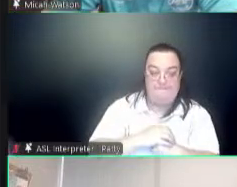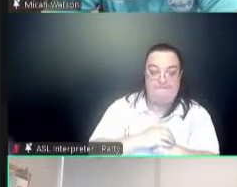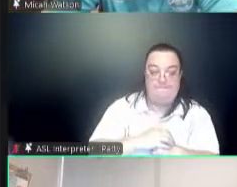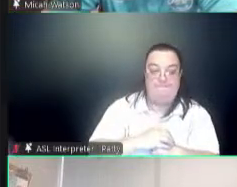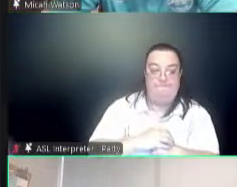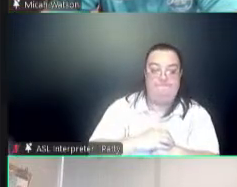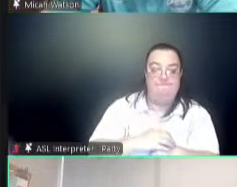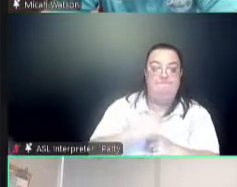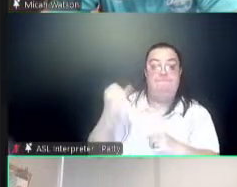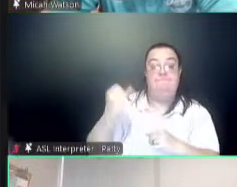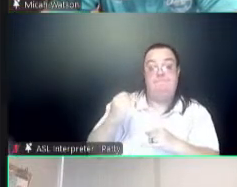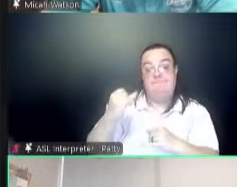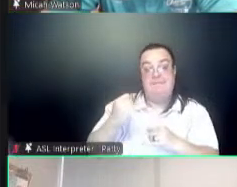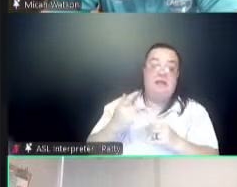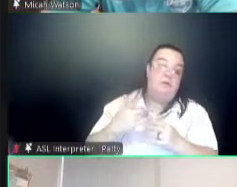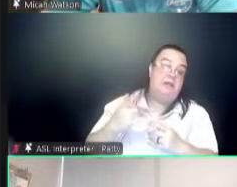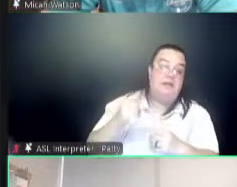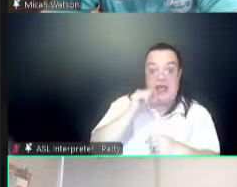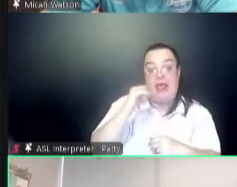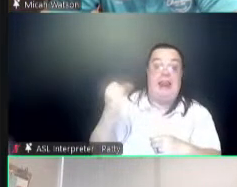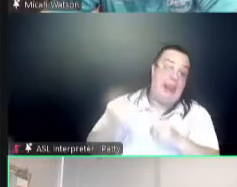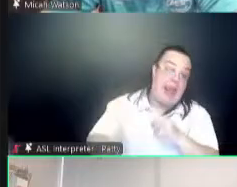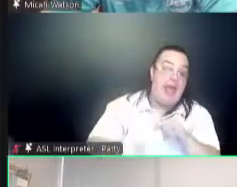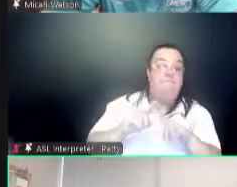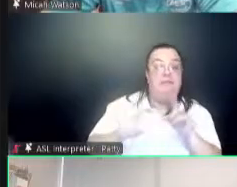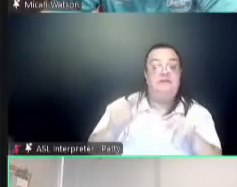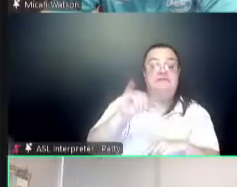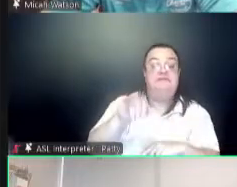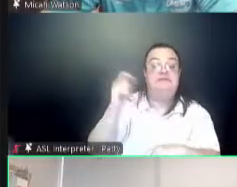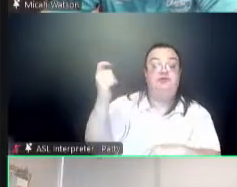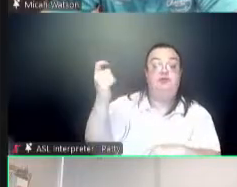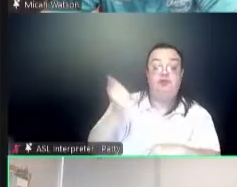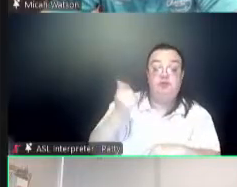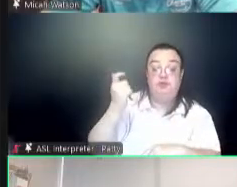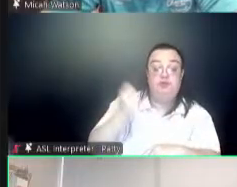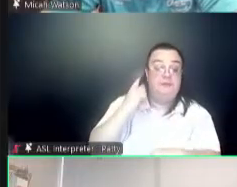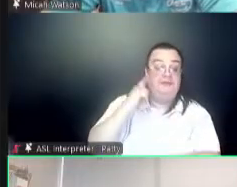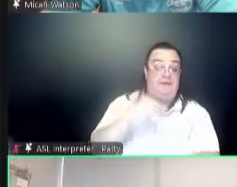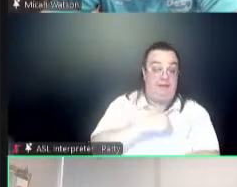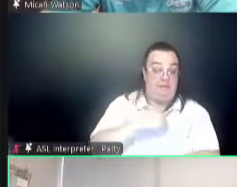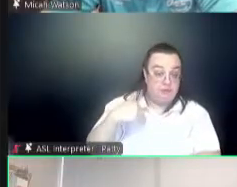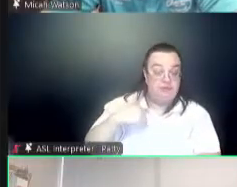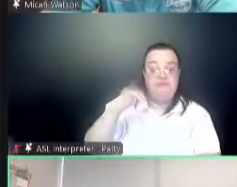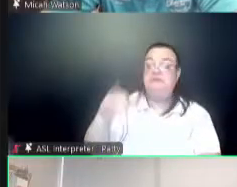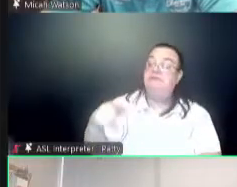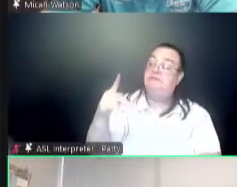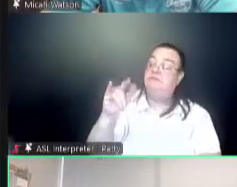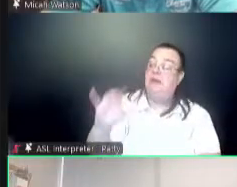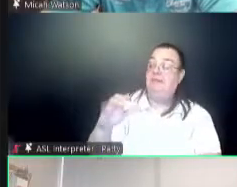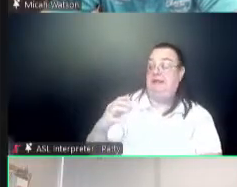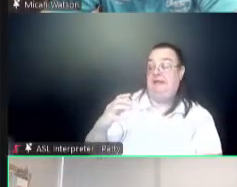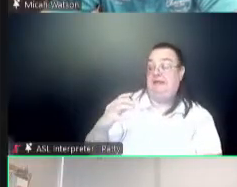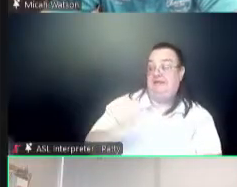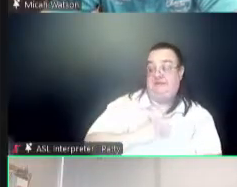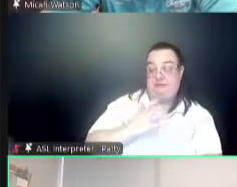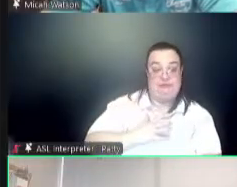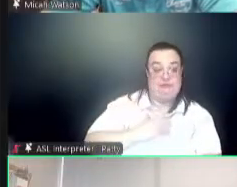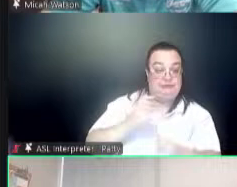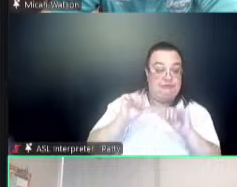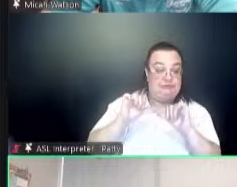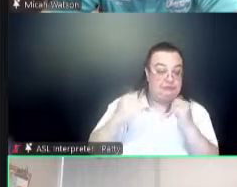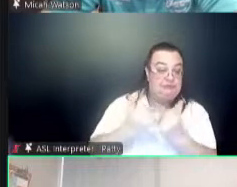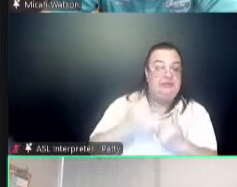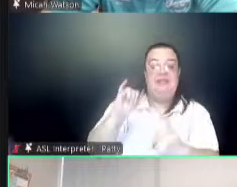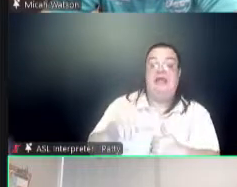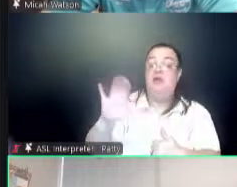And last but not last, the subscriptions and memberships. This is the Public Official Association. That's your